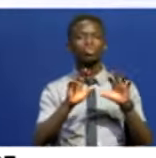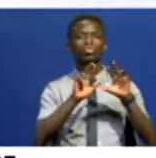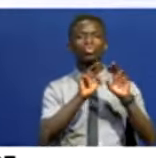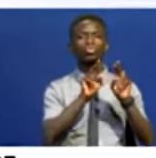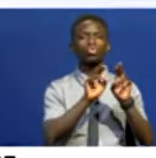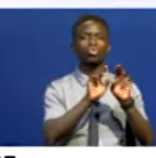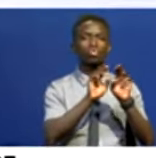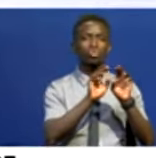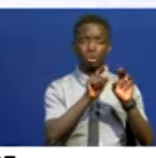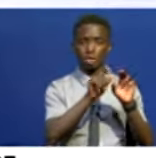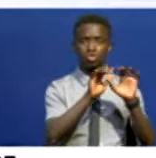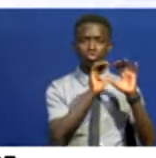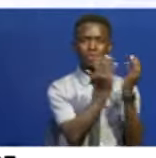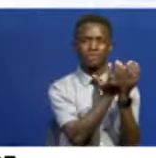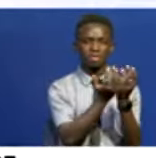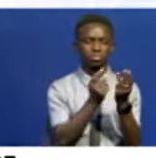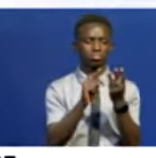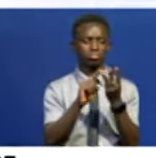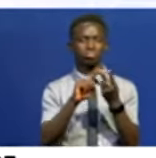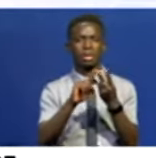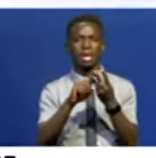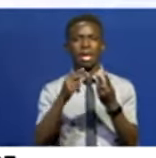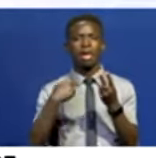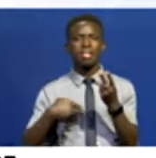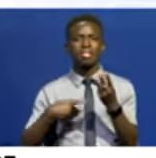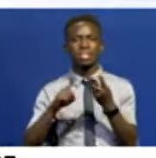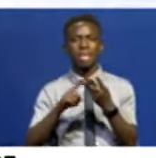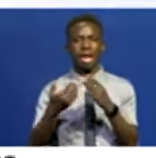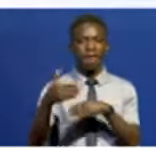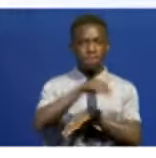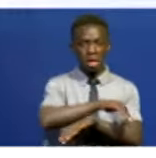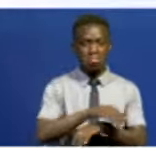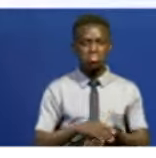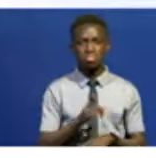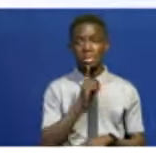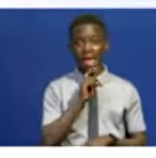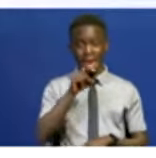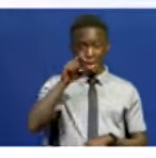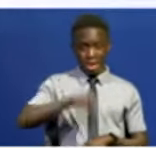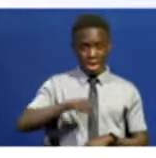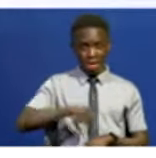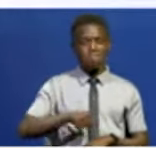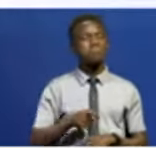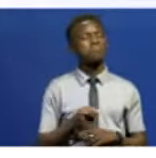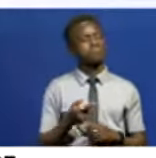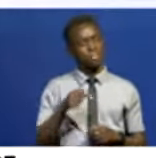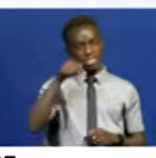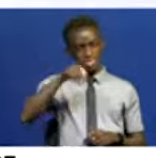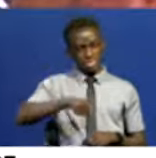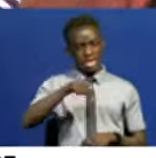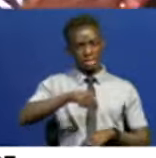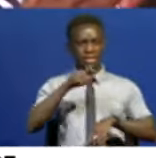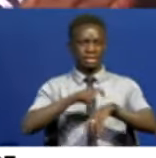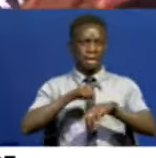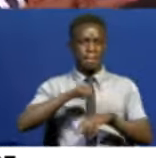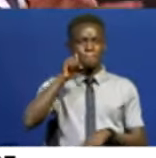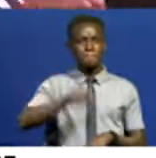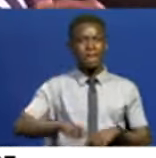this time round, we have said we must succeed. And it is the reason we have taken time